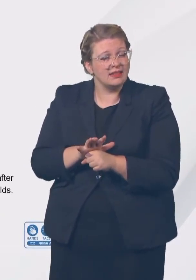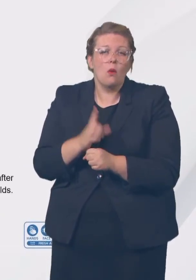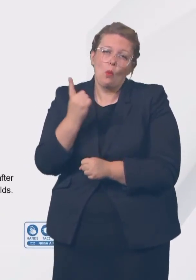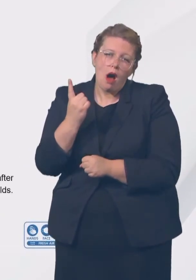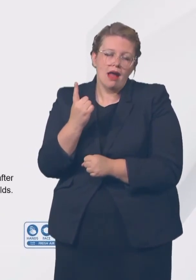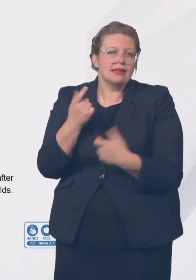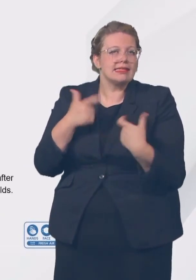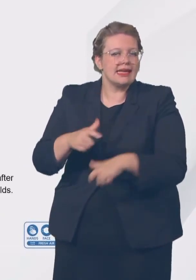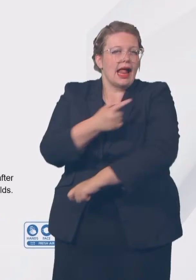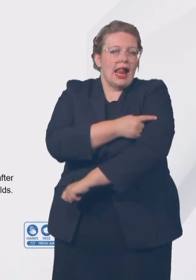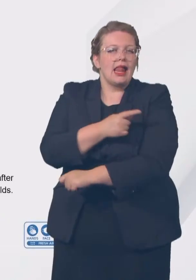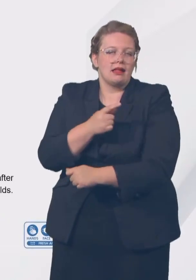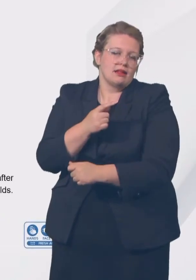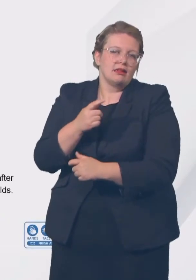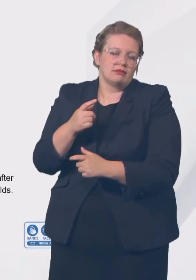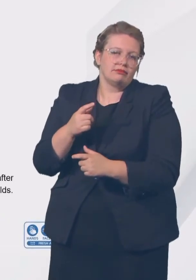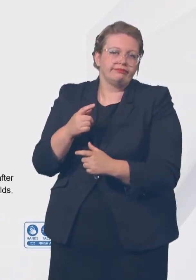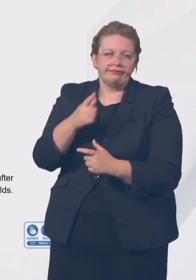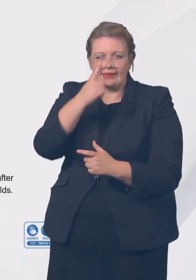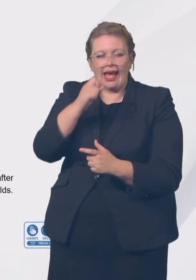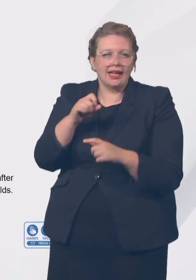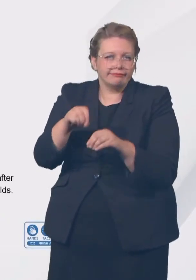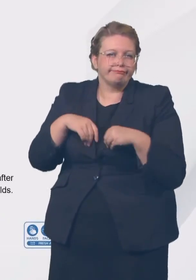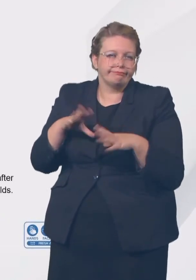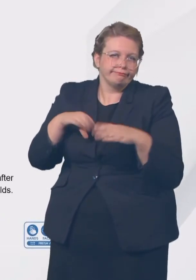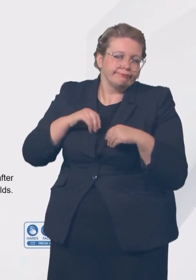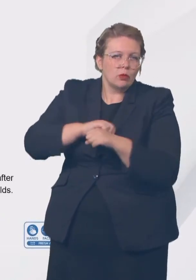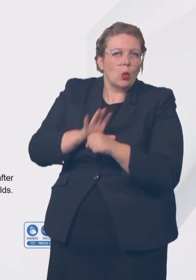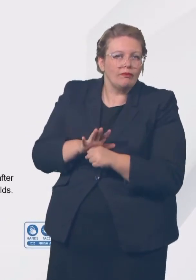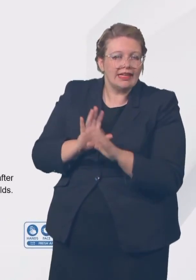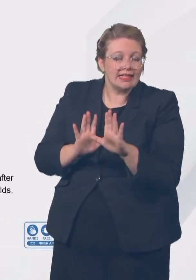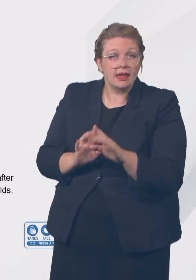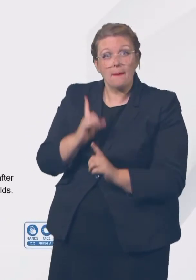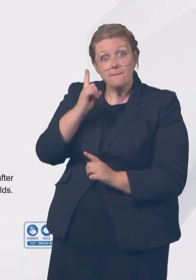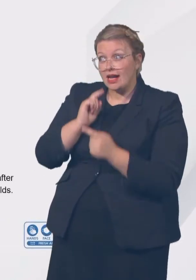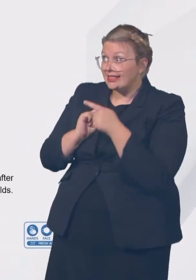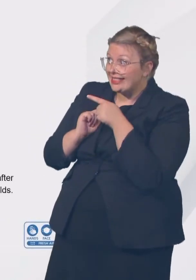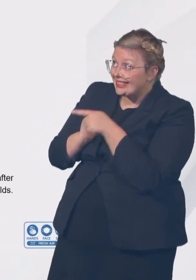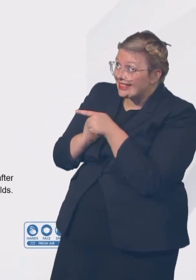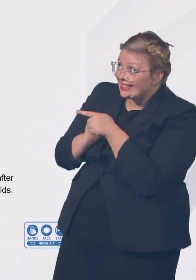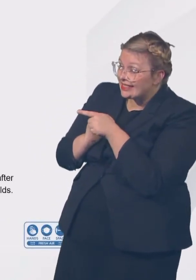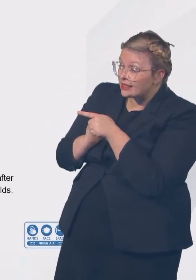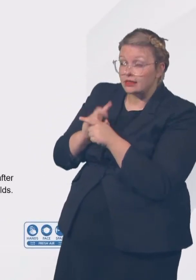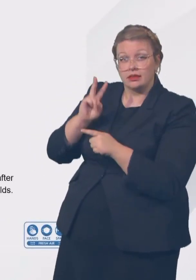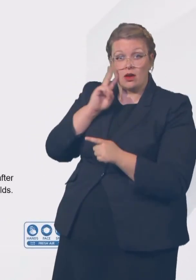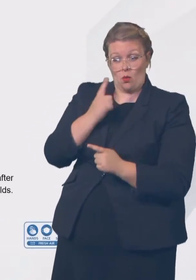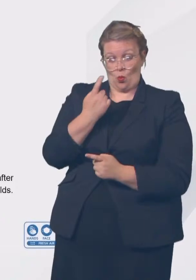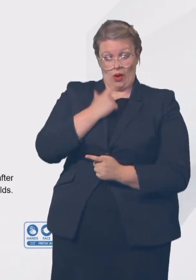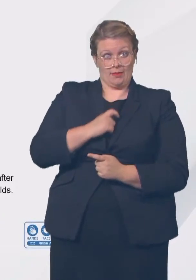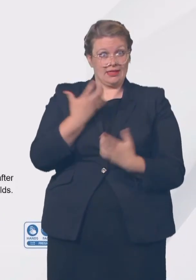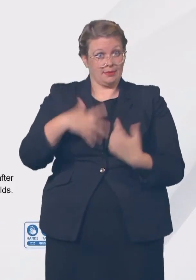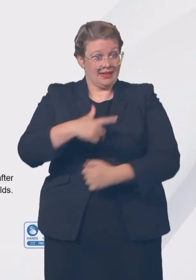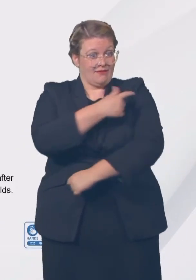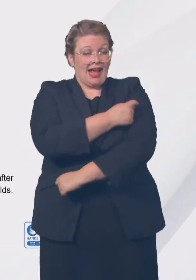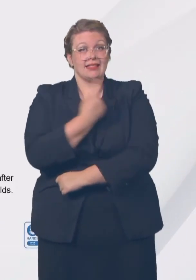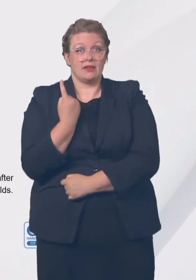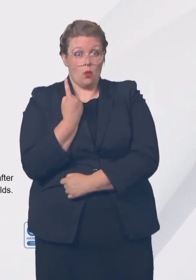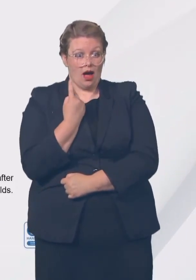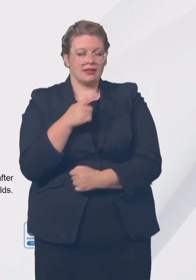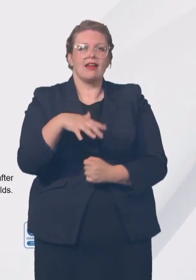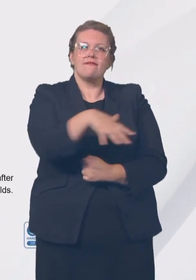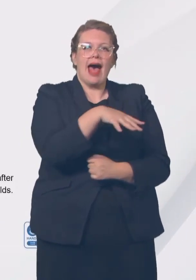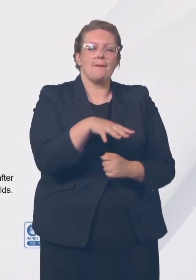vaccine. But this study also looked at their unvaccinated household